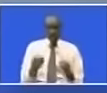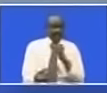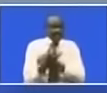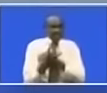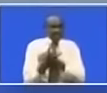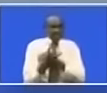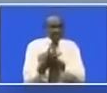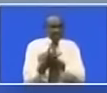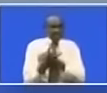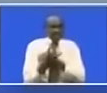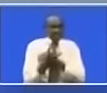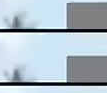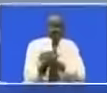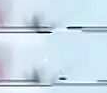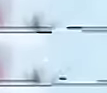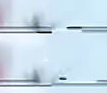there by the official.